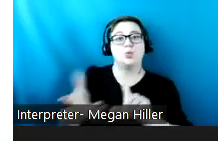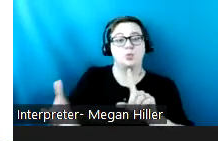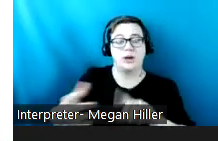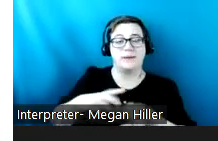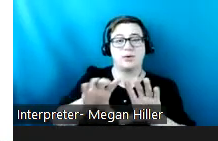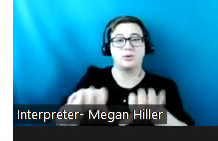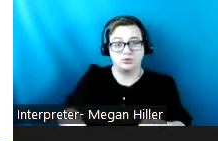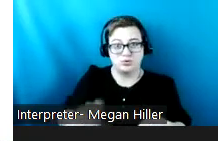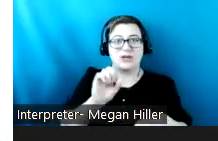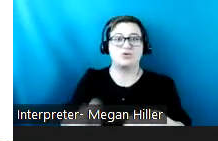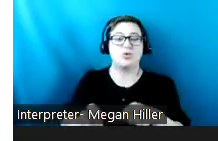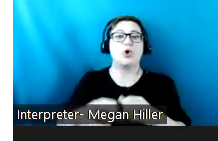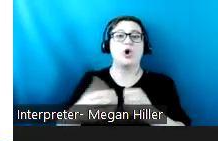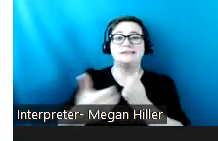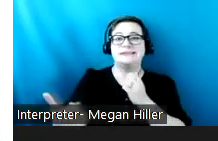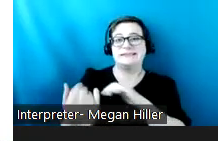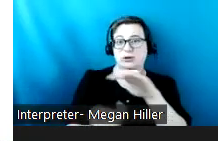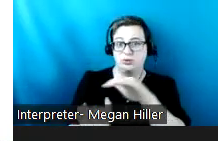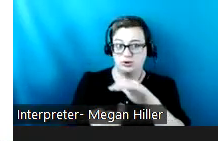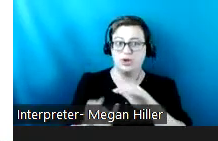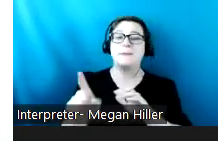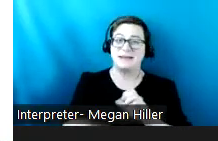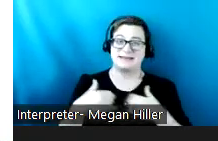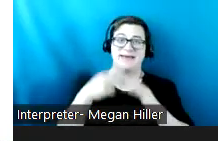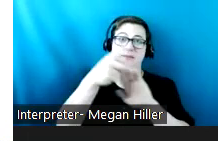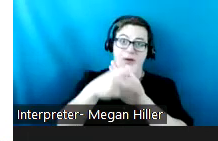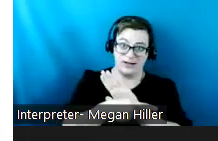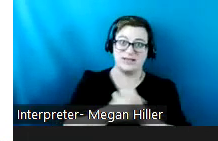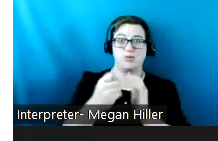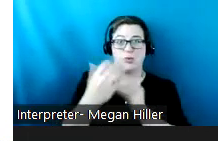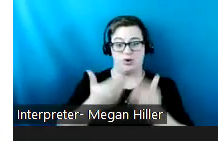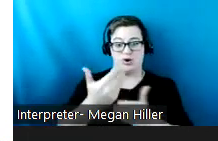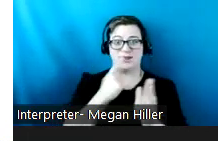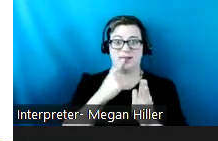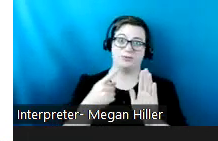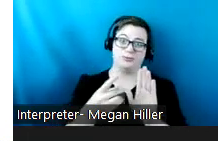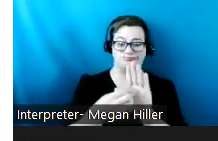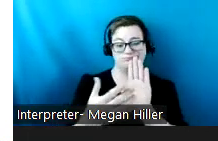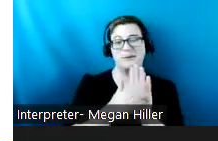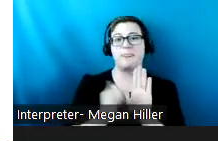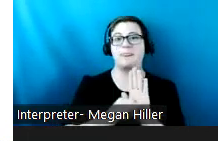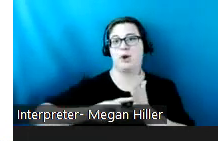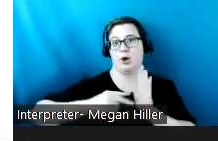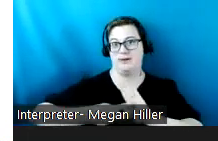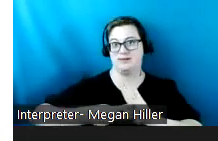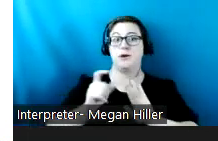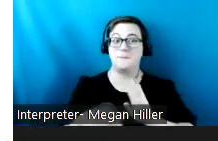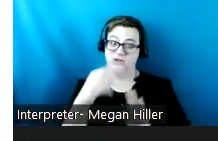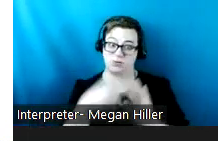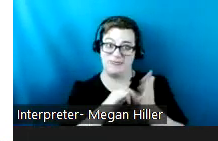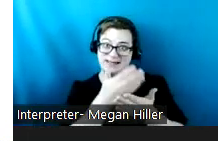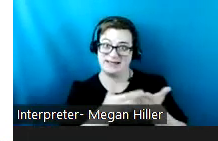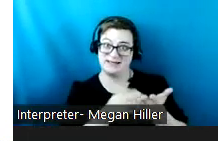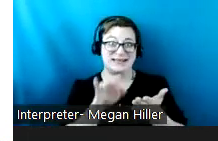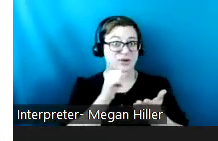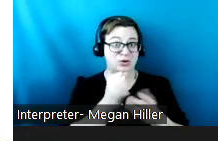to have a policy and procedure that states that purpose. So make sure you read through this policy and procedure section, especially if you do not use